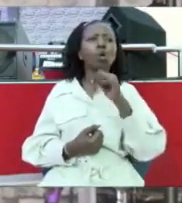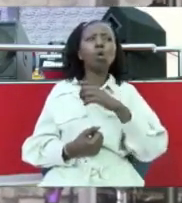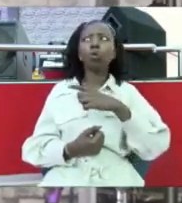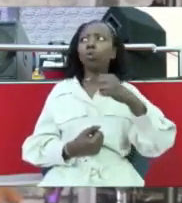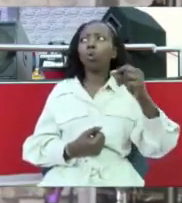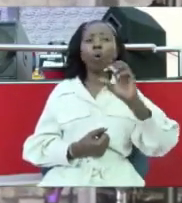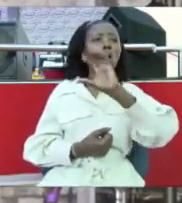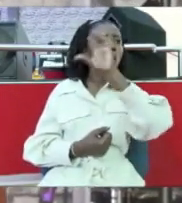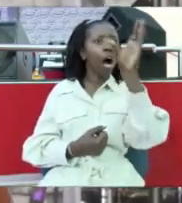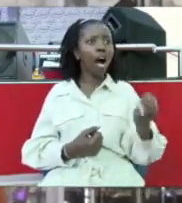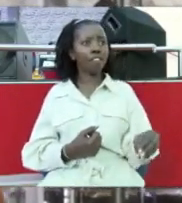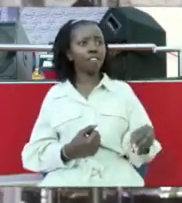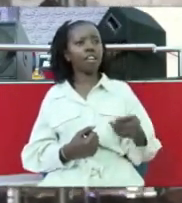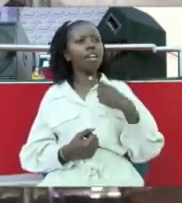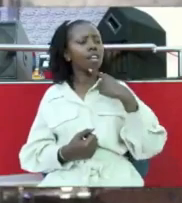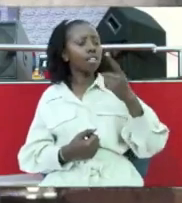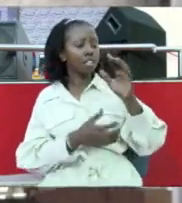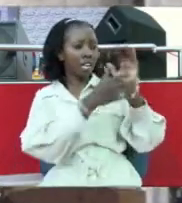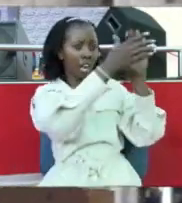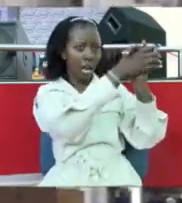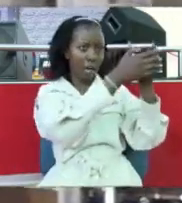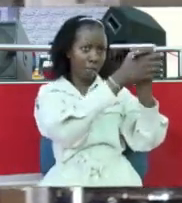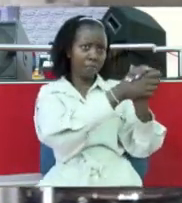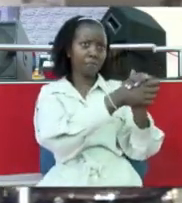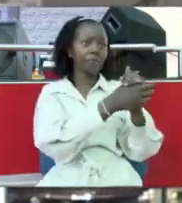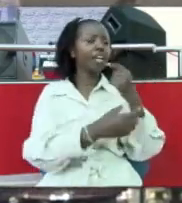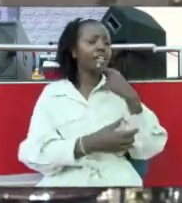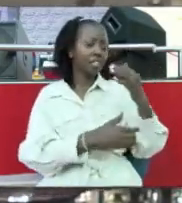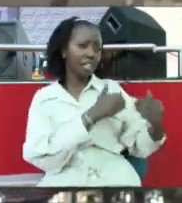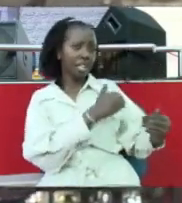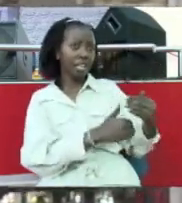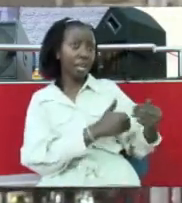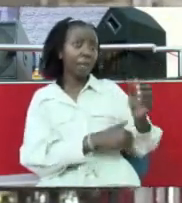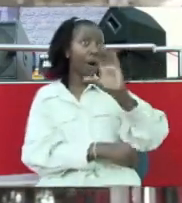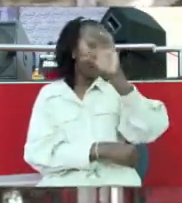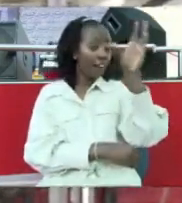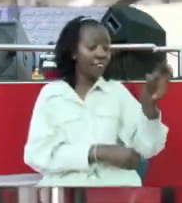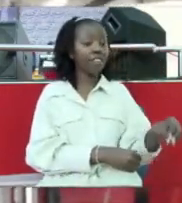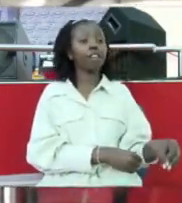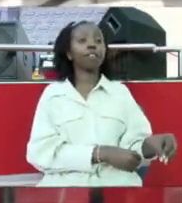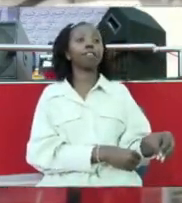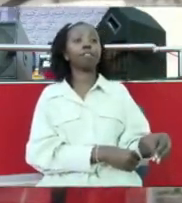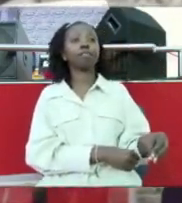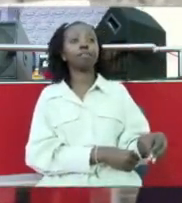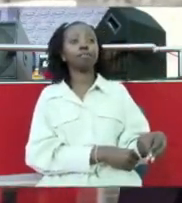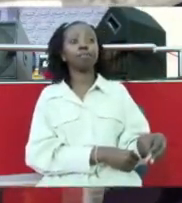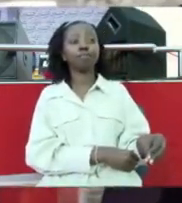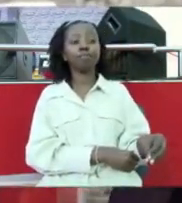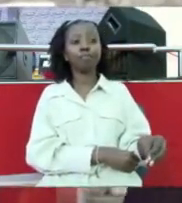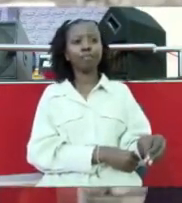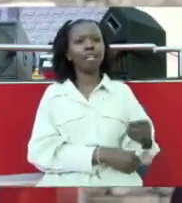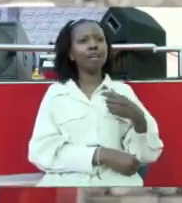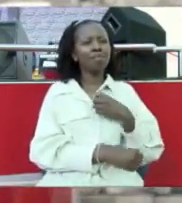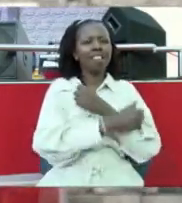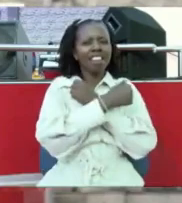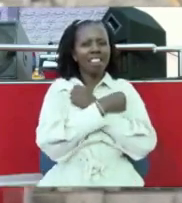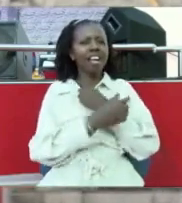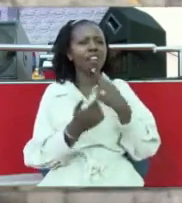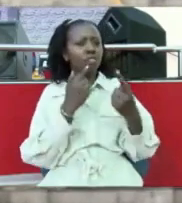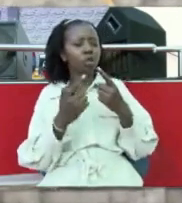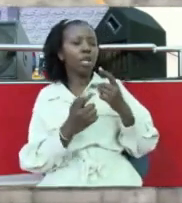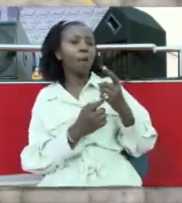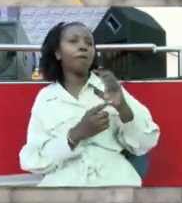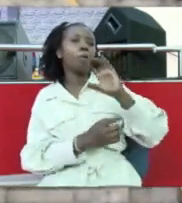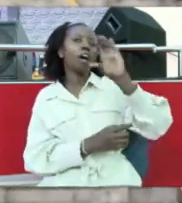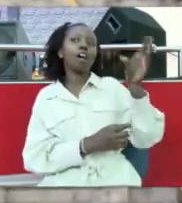Say hi to your neighbor. Mwambie. Tell them neighbor. Mwambie jirani. Africa. Africa. Oh, I like when I talk about Africa. Napenda nikiongea kuhusu